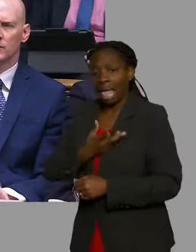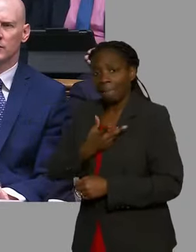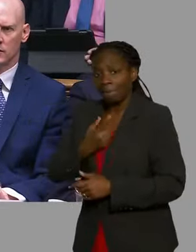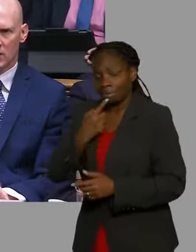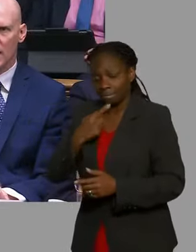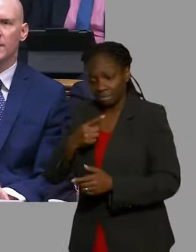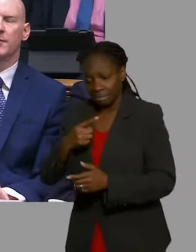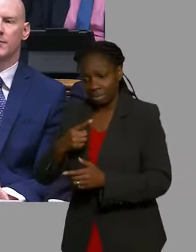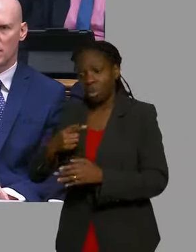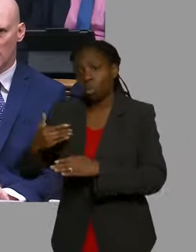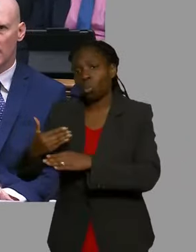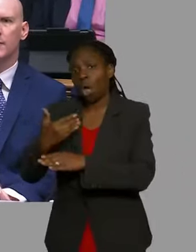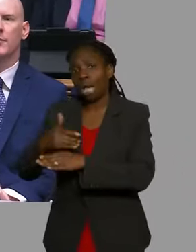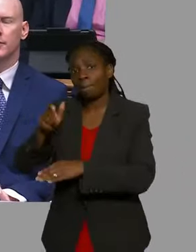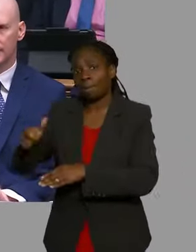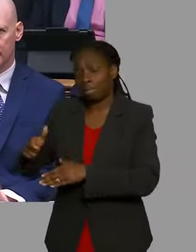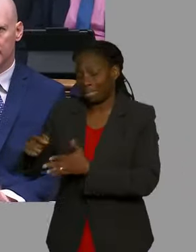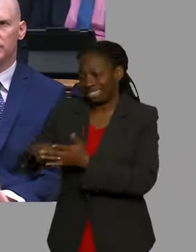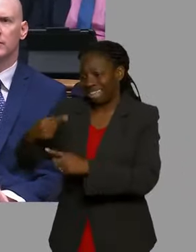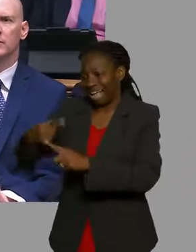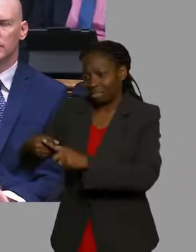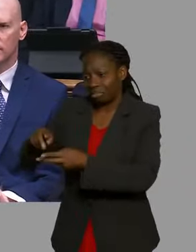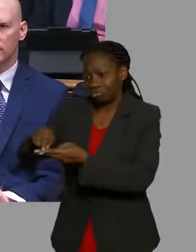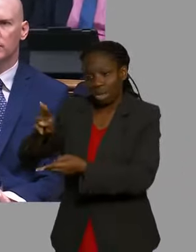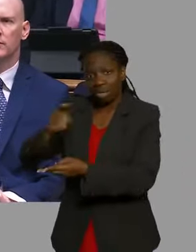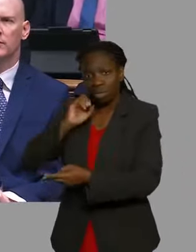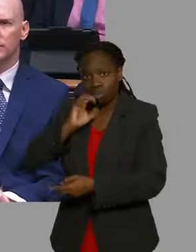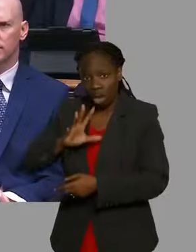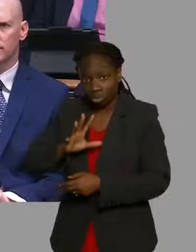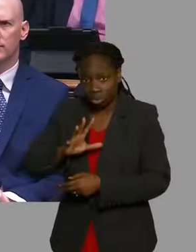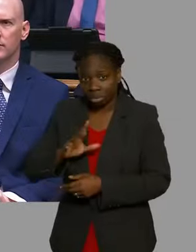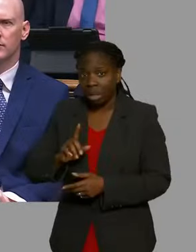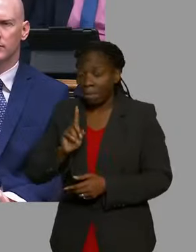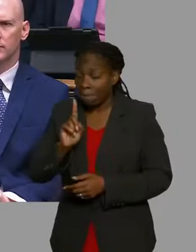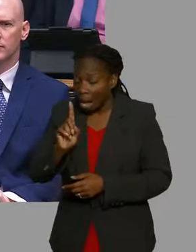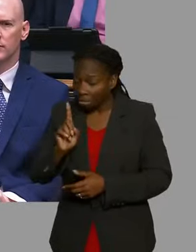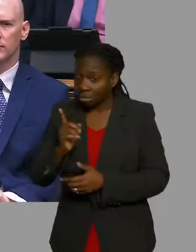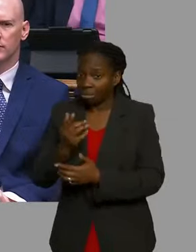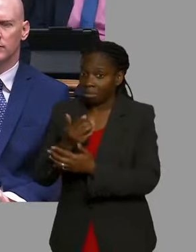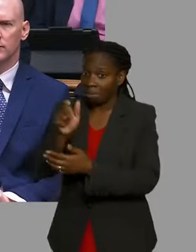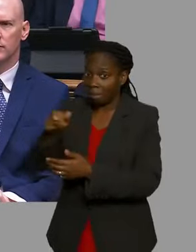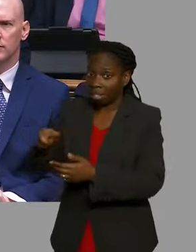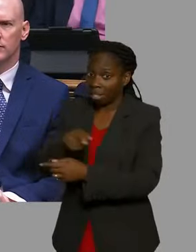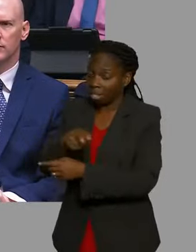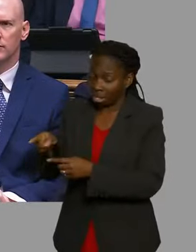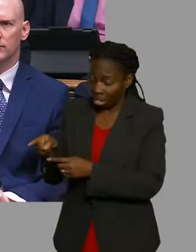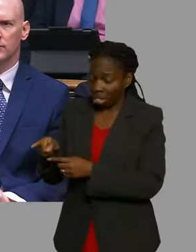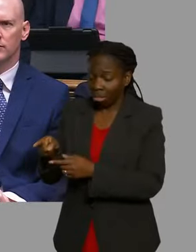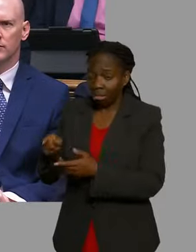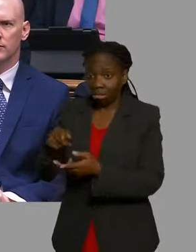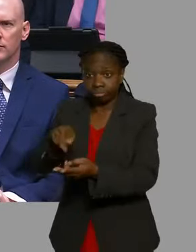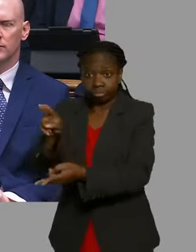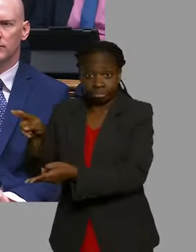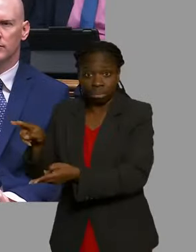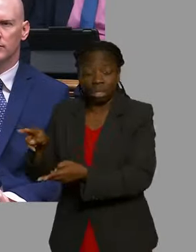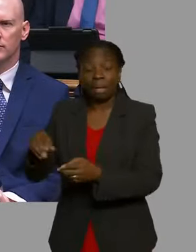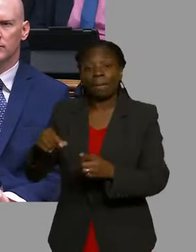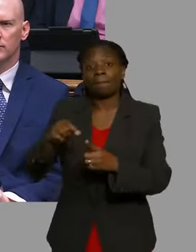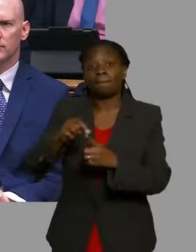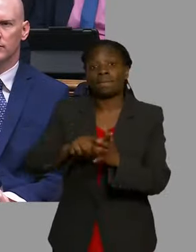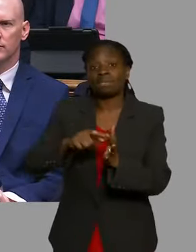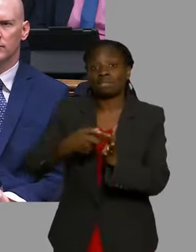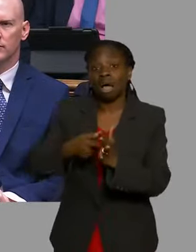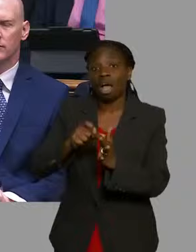hardest working people that I know. Peter Douglas from Jedburgh has looked at the details of this policy, and he says Labour's inheritance